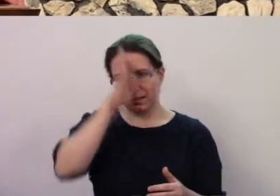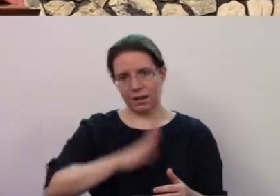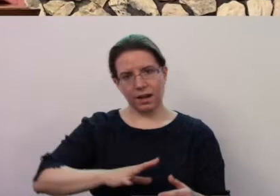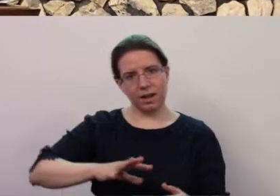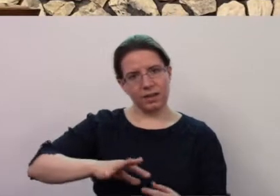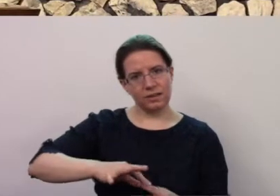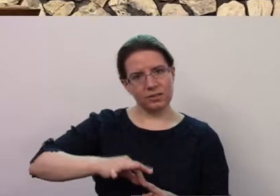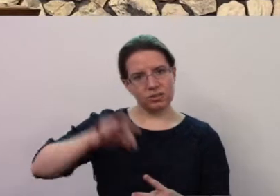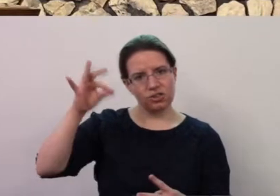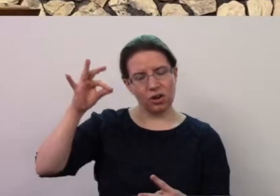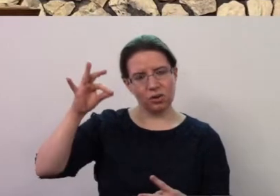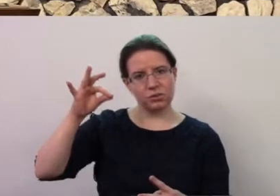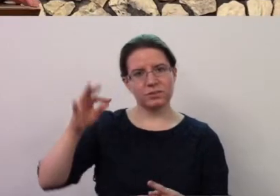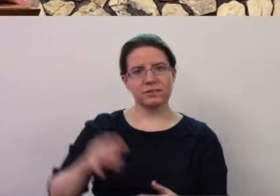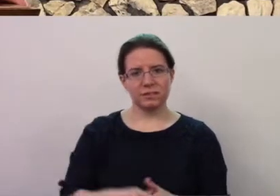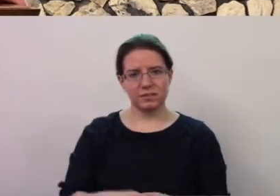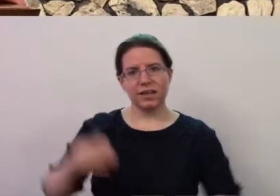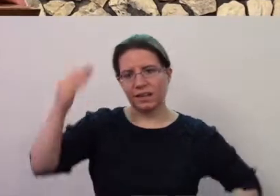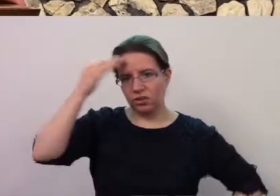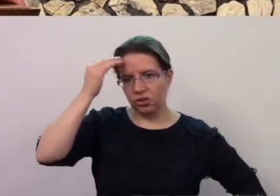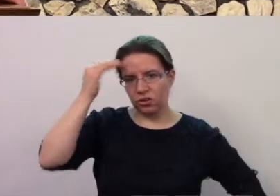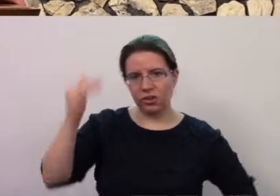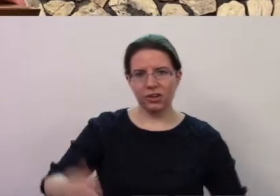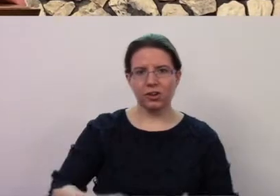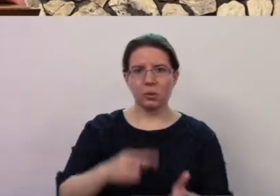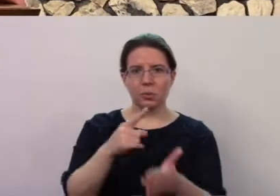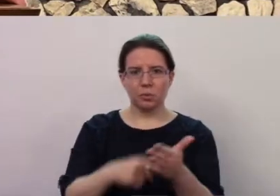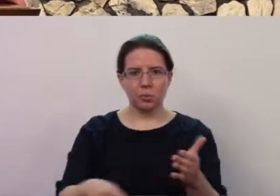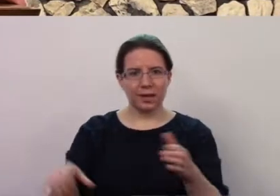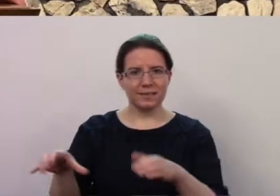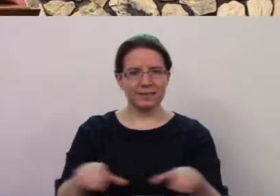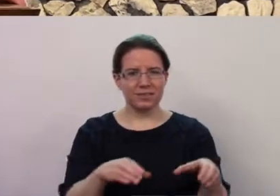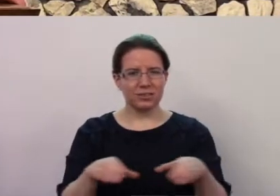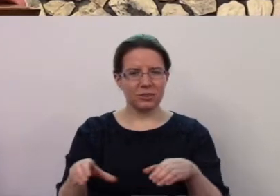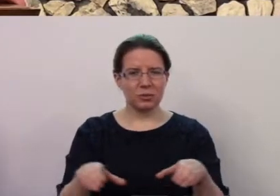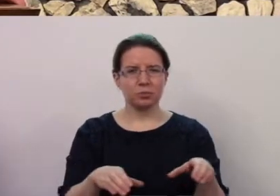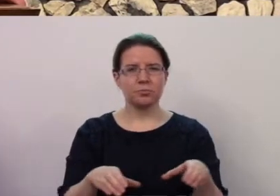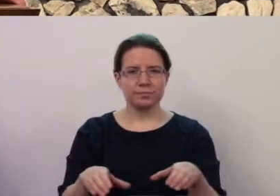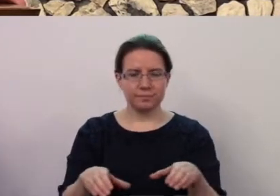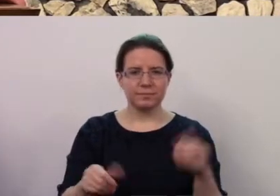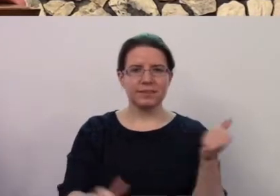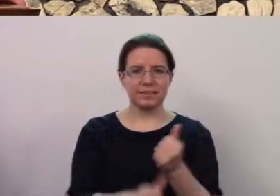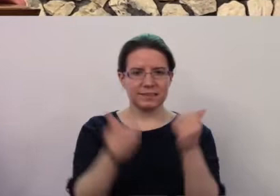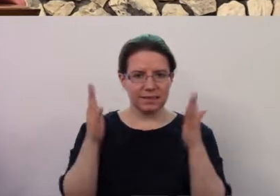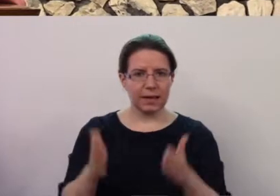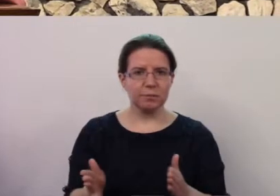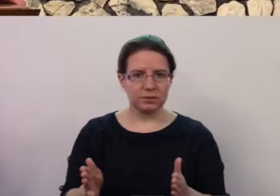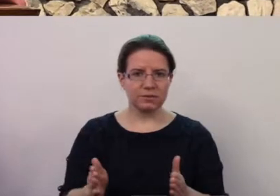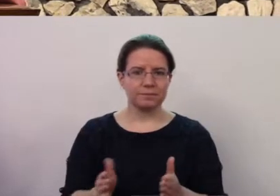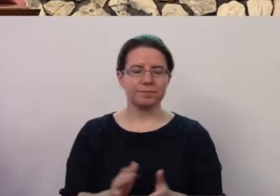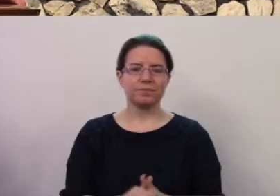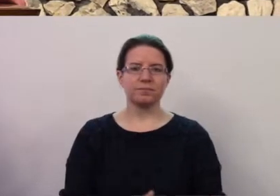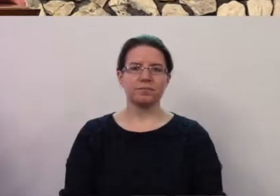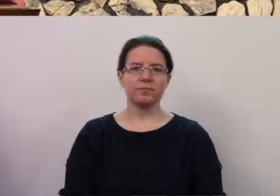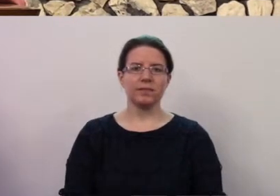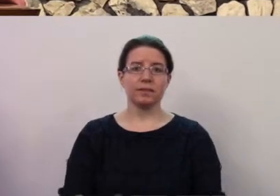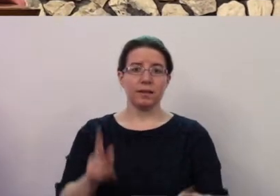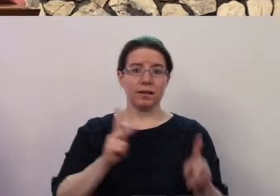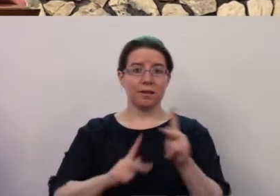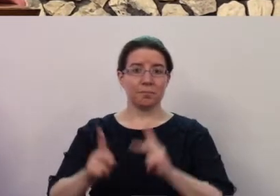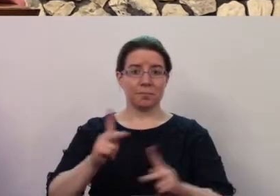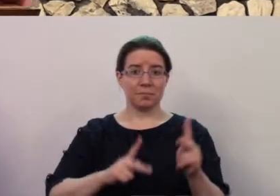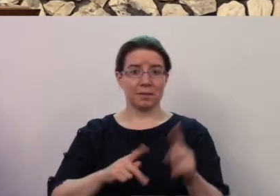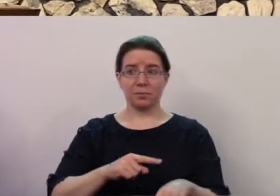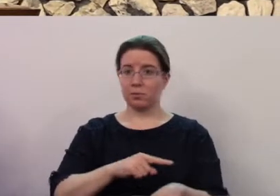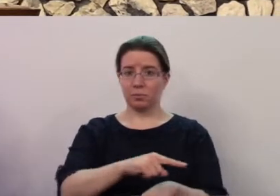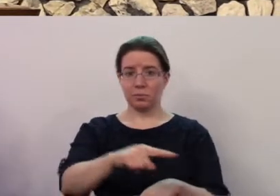were appointed. They were ordained of God. They fully understood what they were to do. because he opened their understanding. Okay.